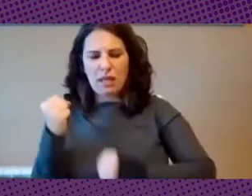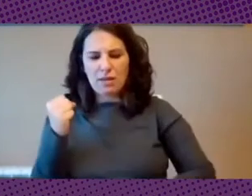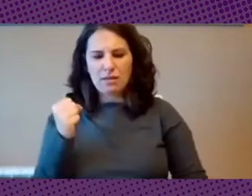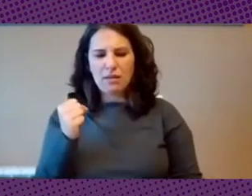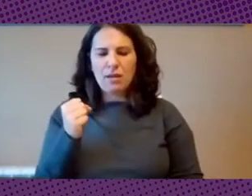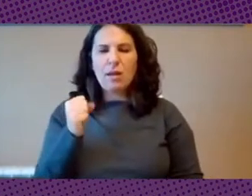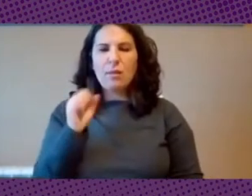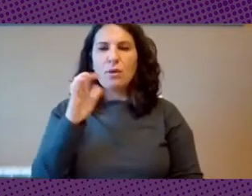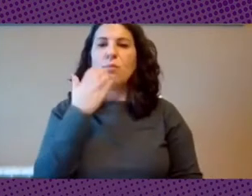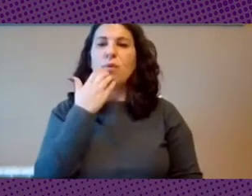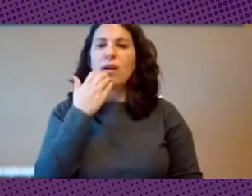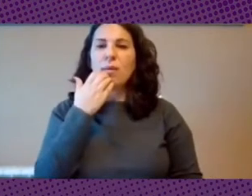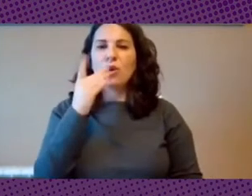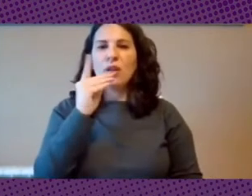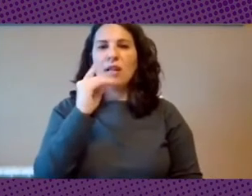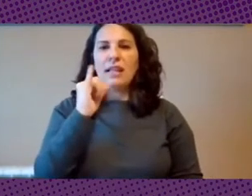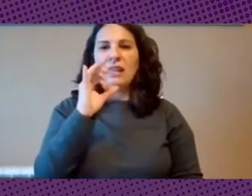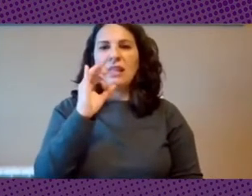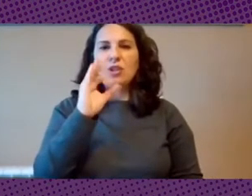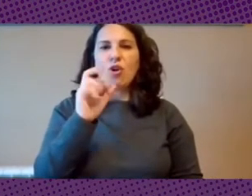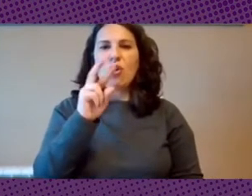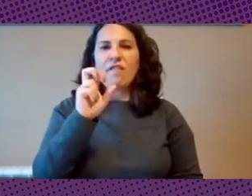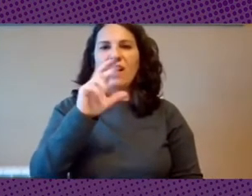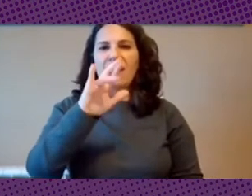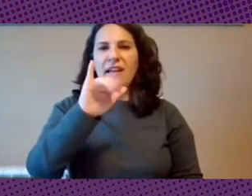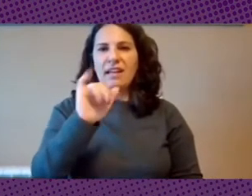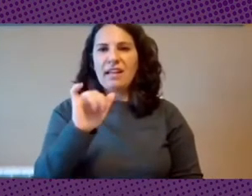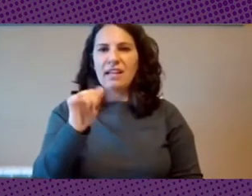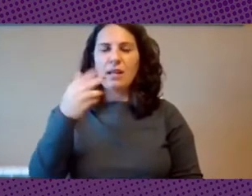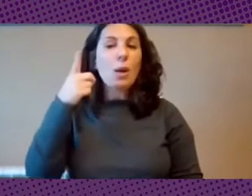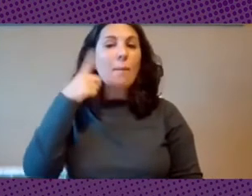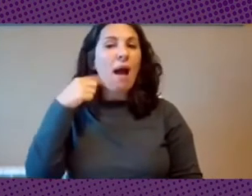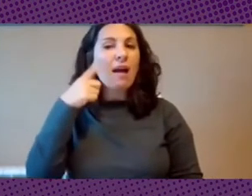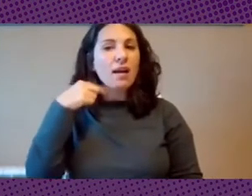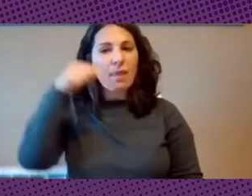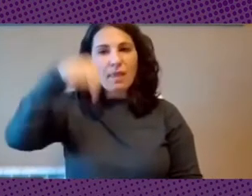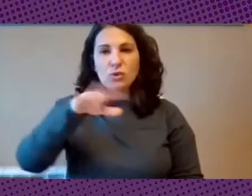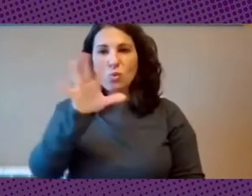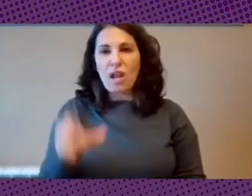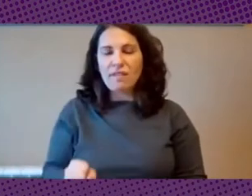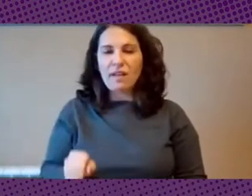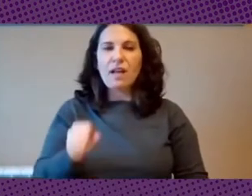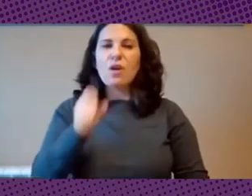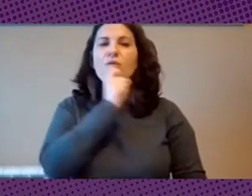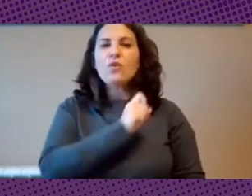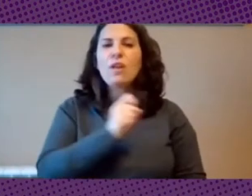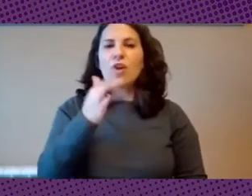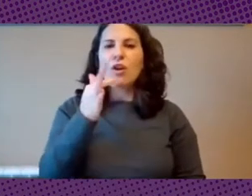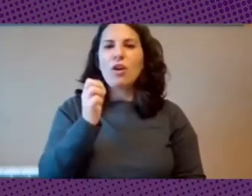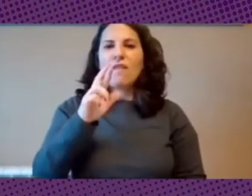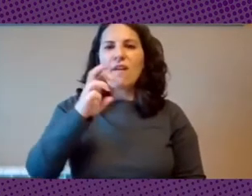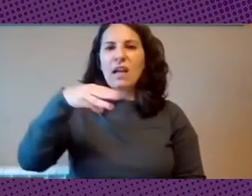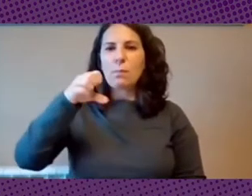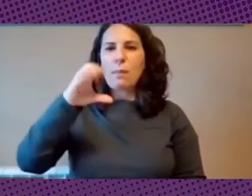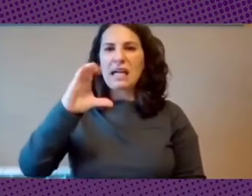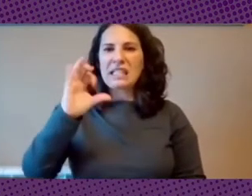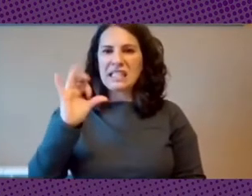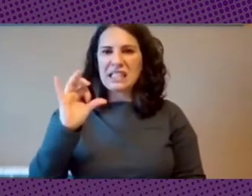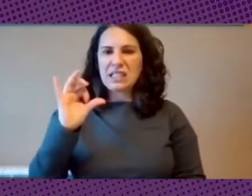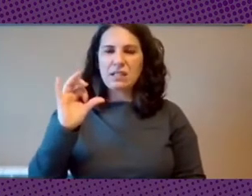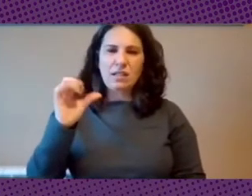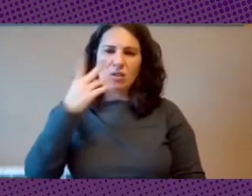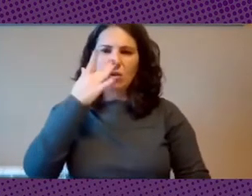and Pharma Access Foundation in Kenya is how health is becoming a digital